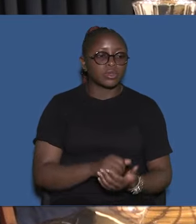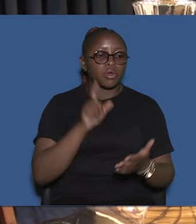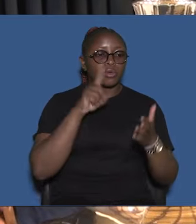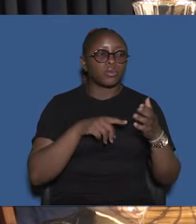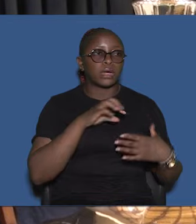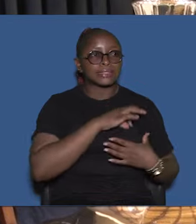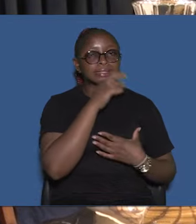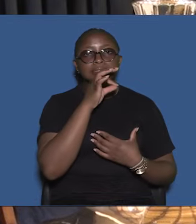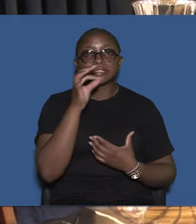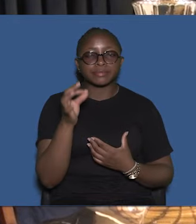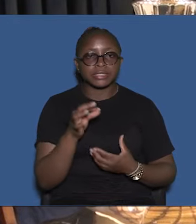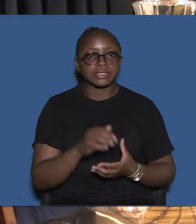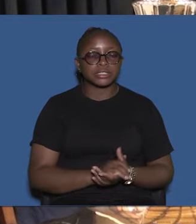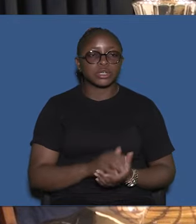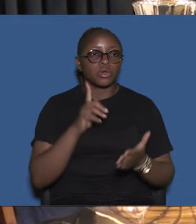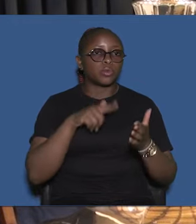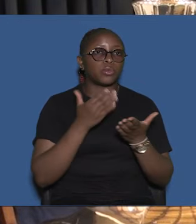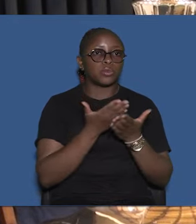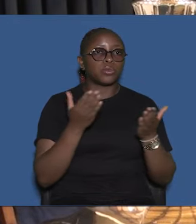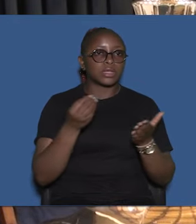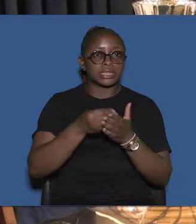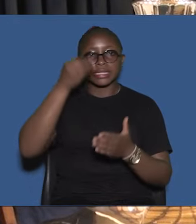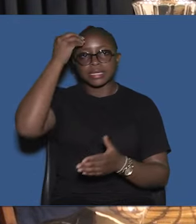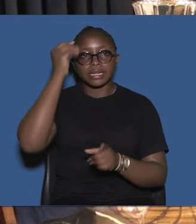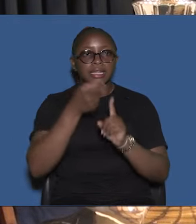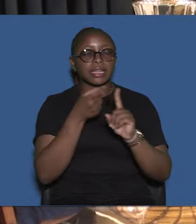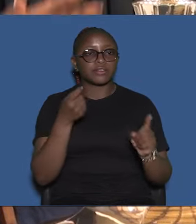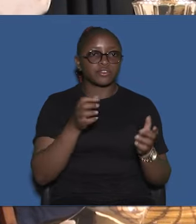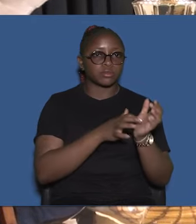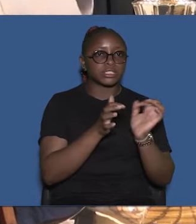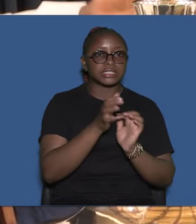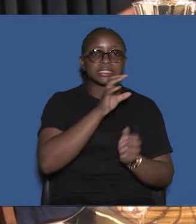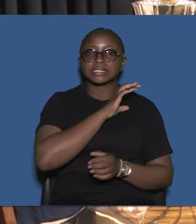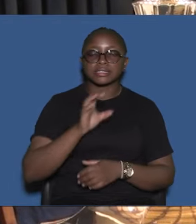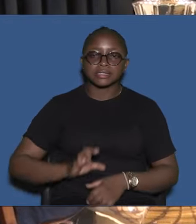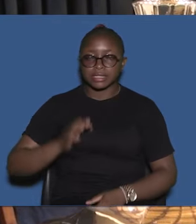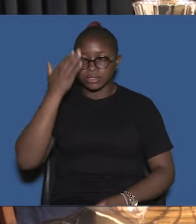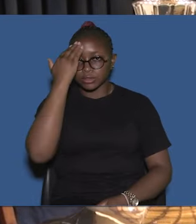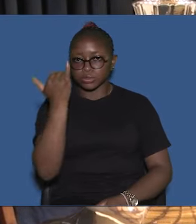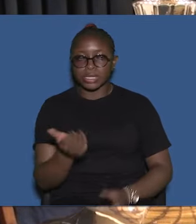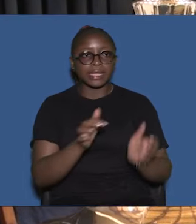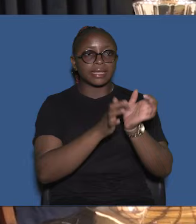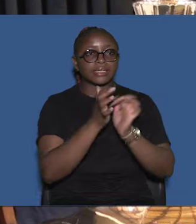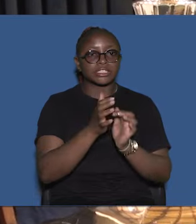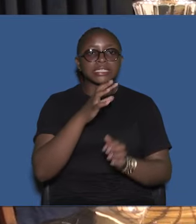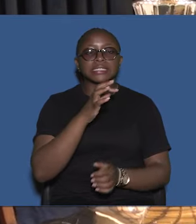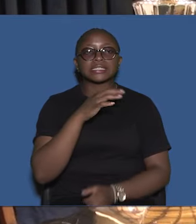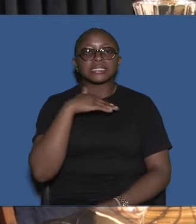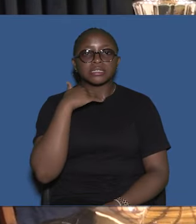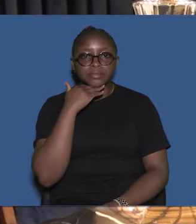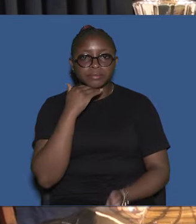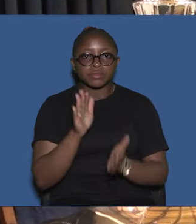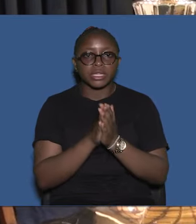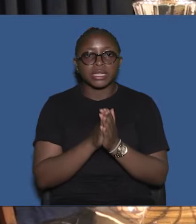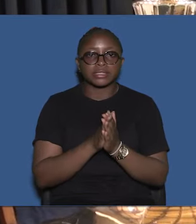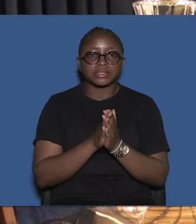what they learned from Jesus Christ, simply because Jesus died. And in the